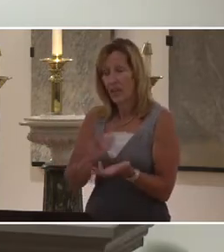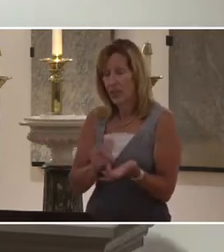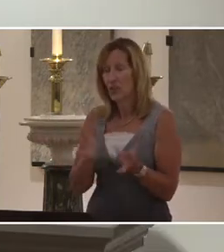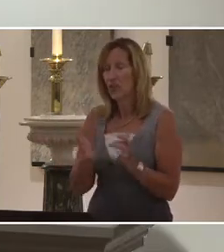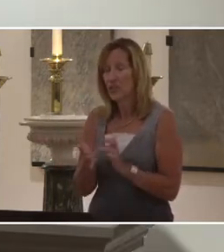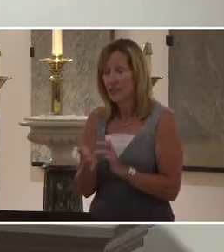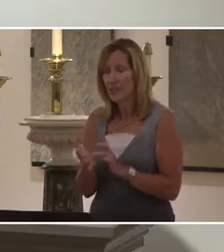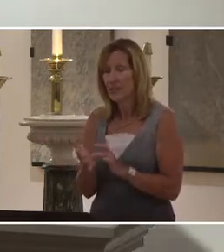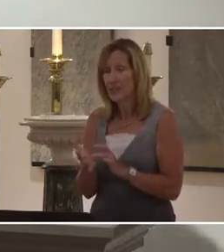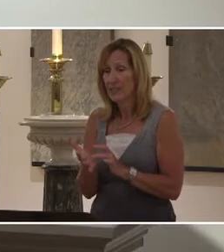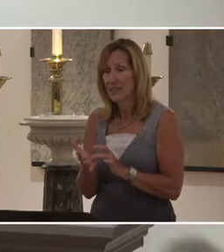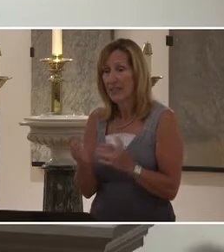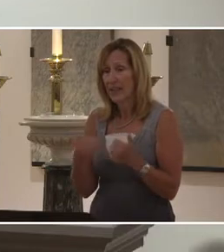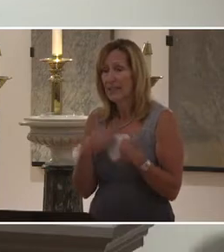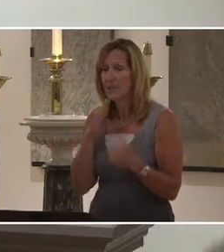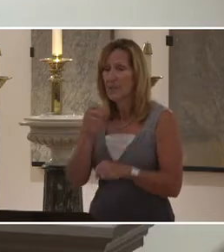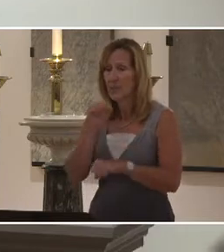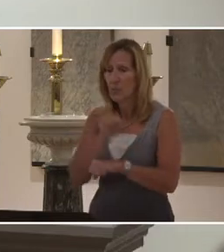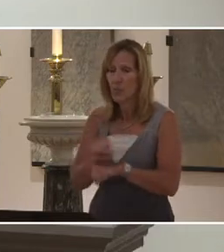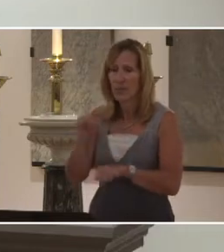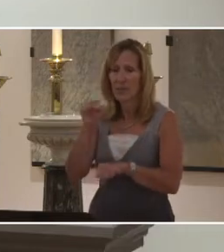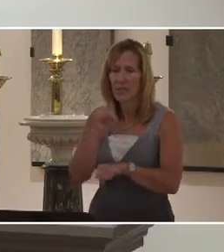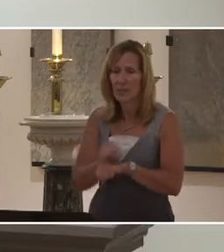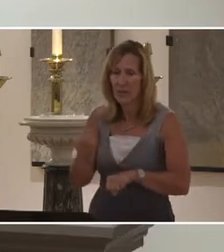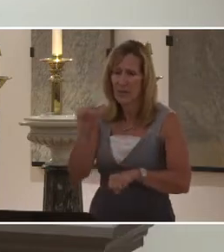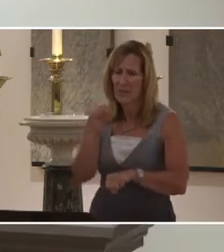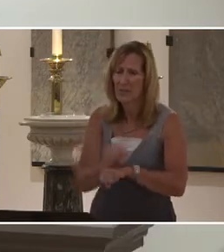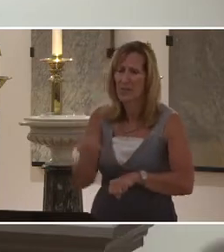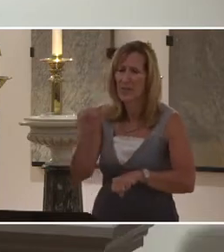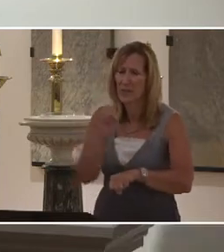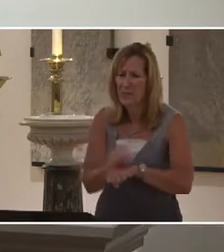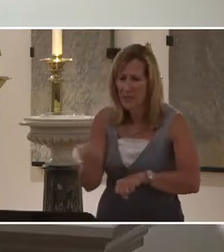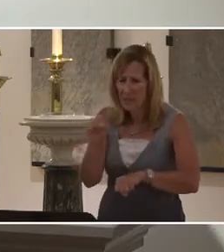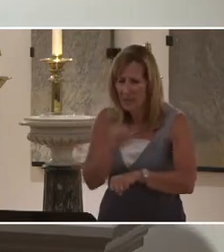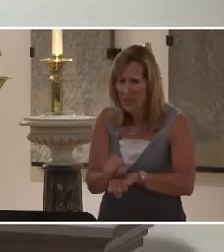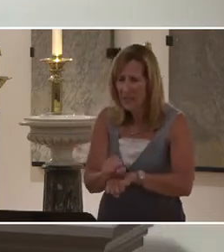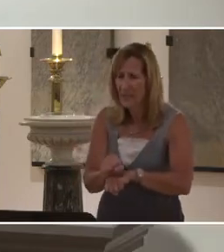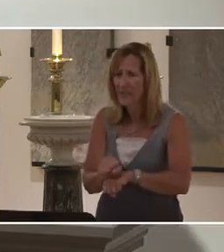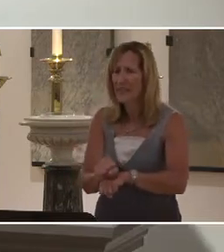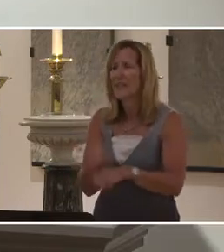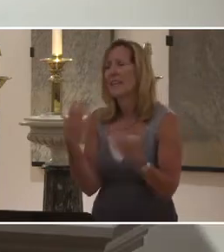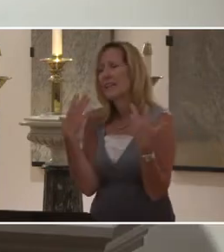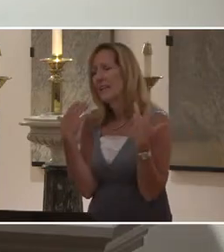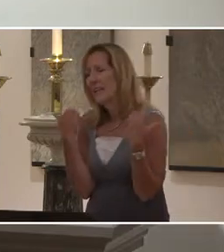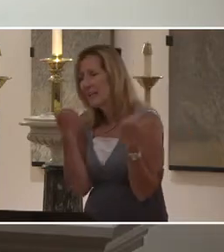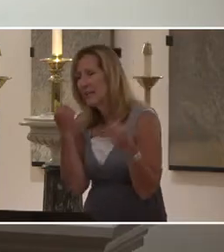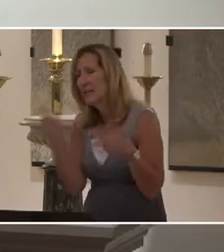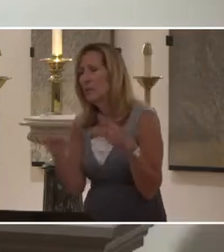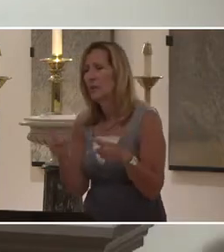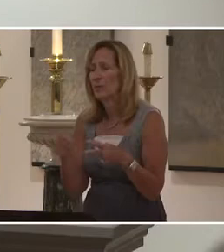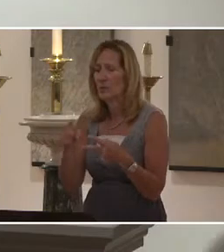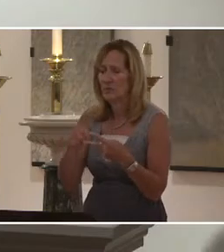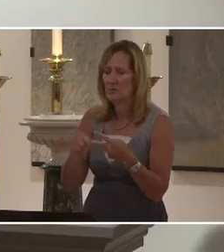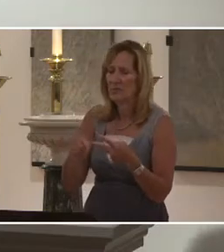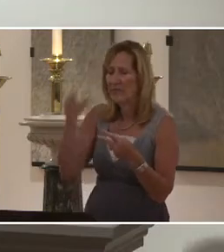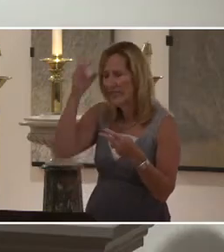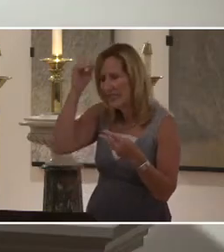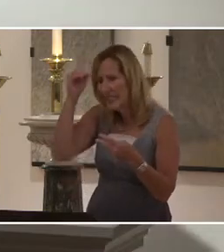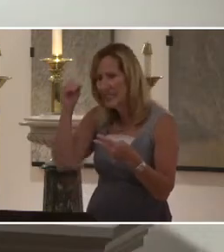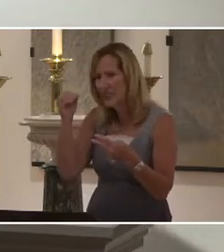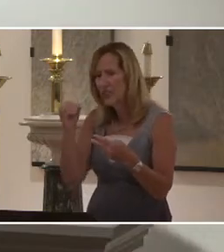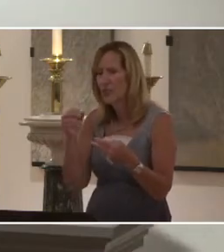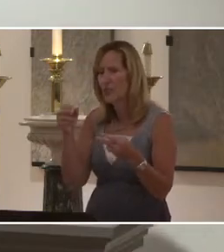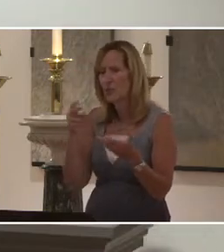Jesus has been working his tail off, healing people, teaching,